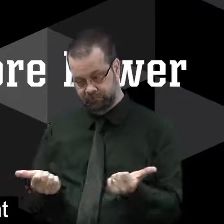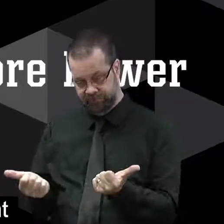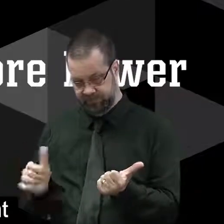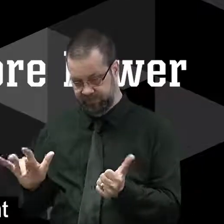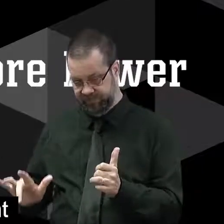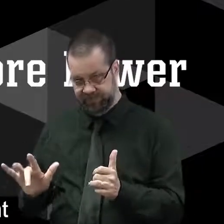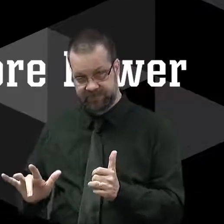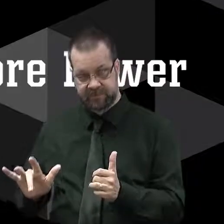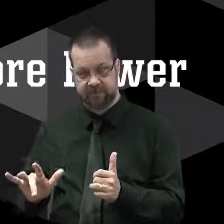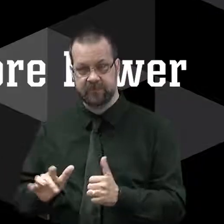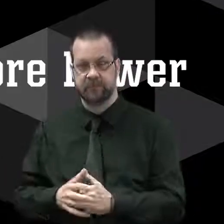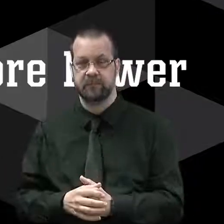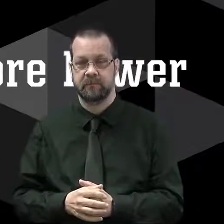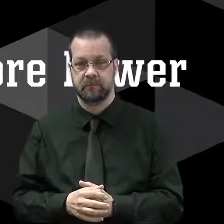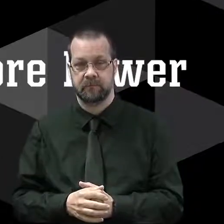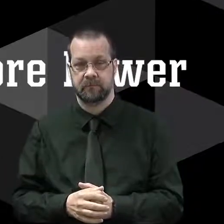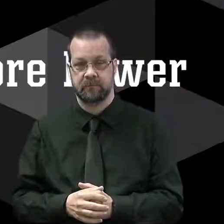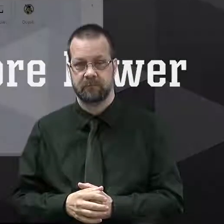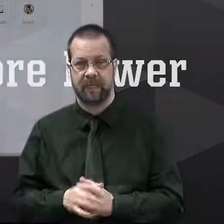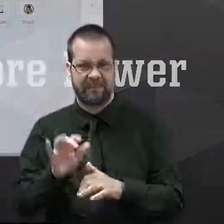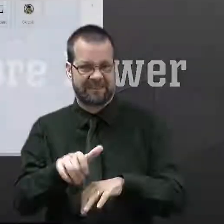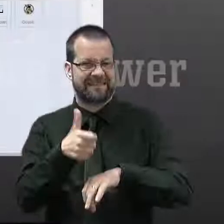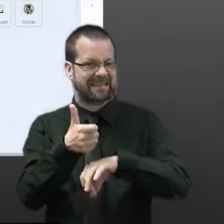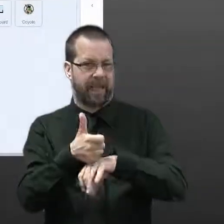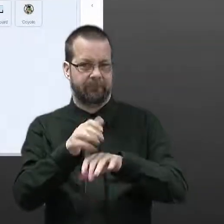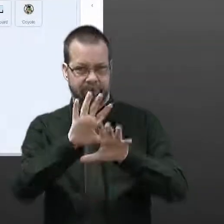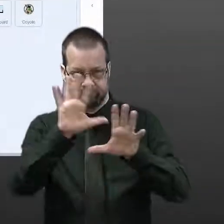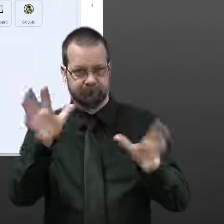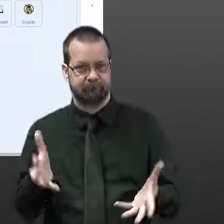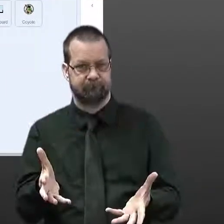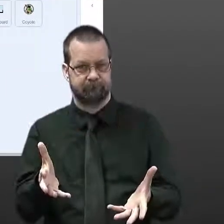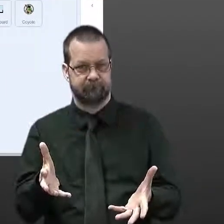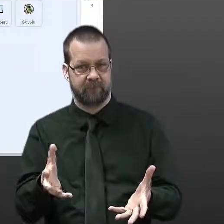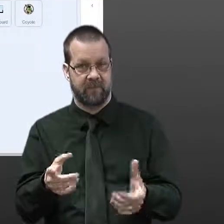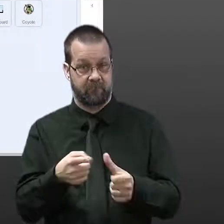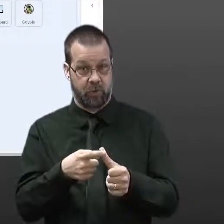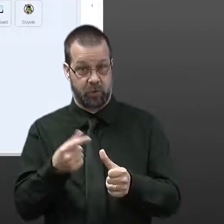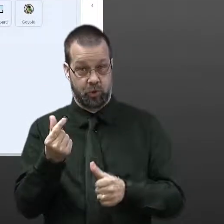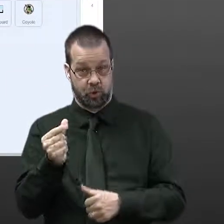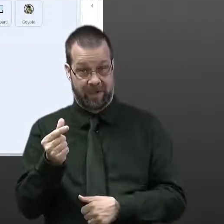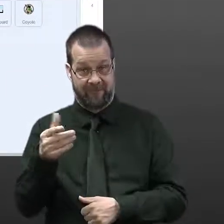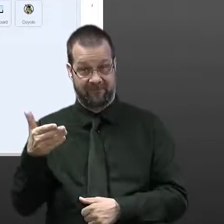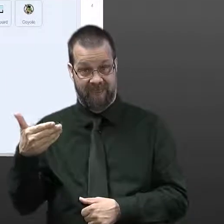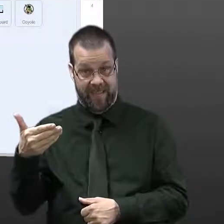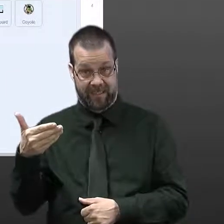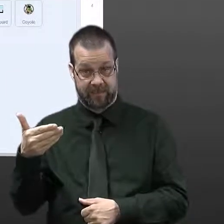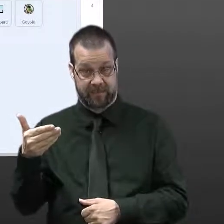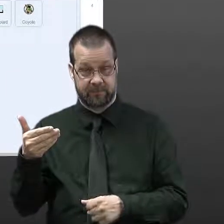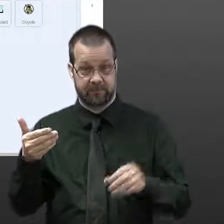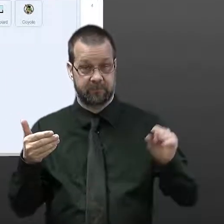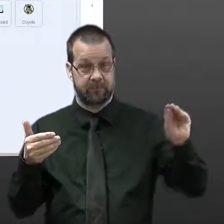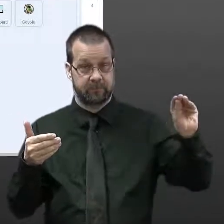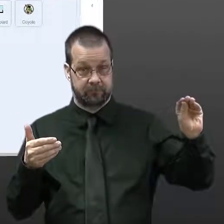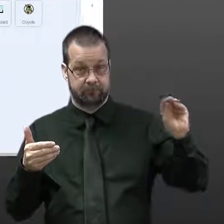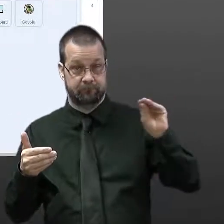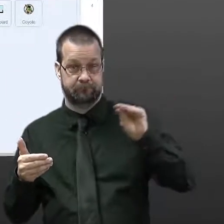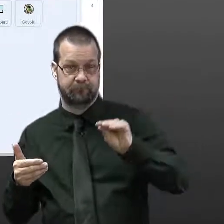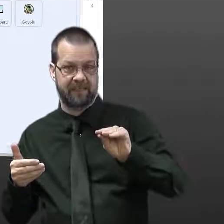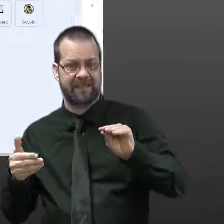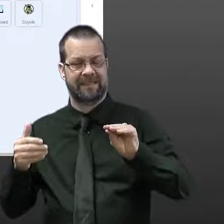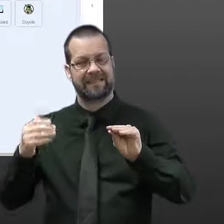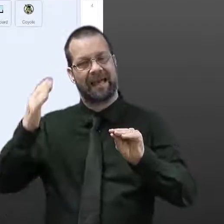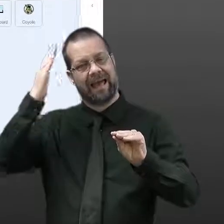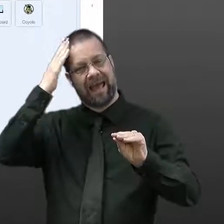and right arrow keys, as well as just setting up some of our project. The first block that we'll need is a when green flag clicked